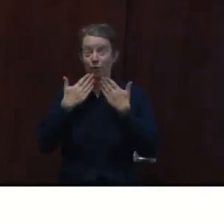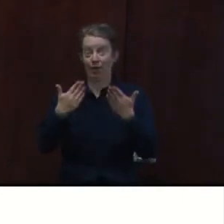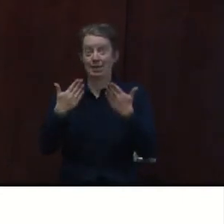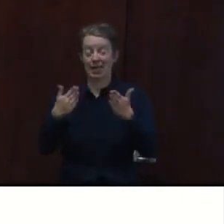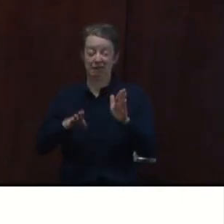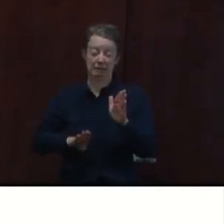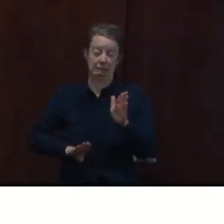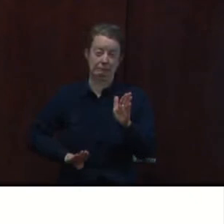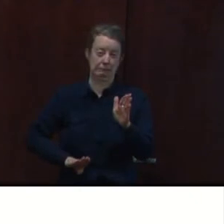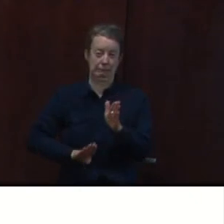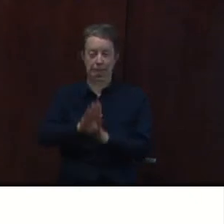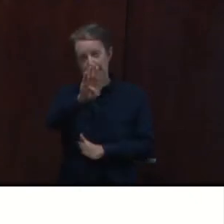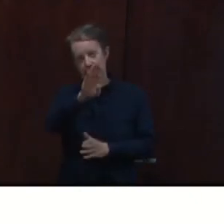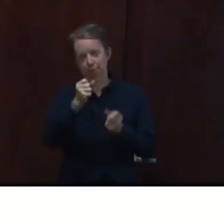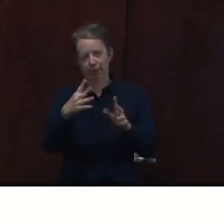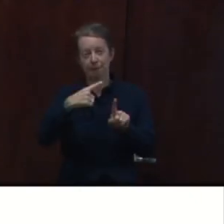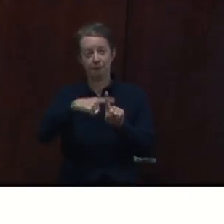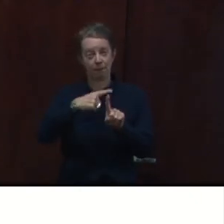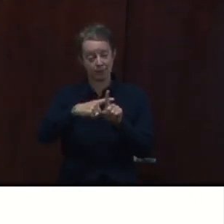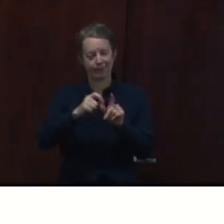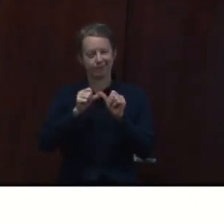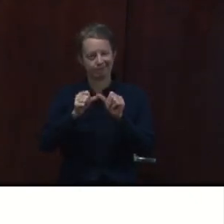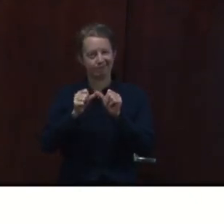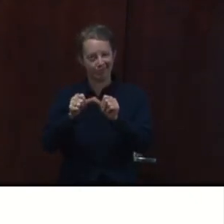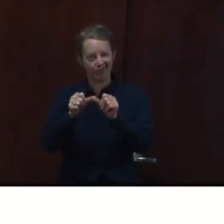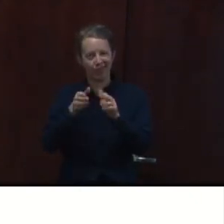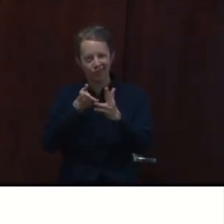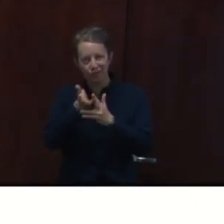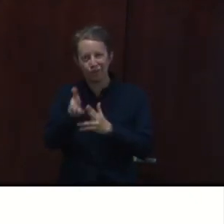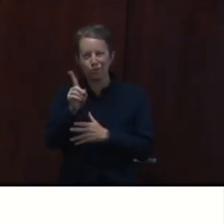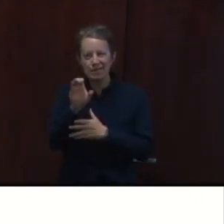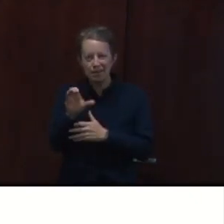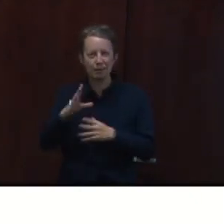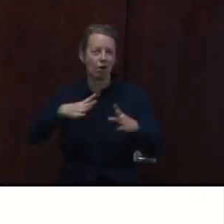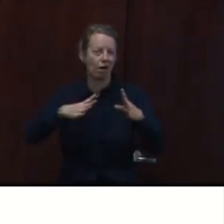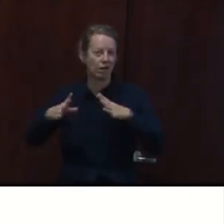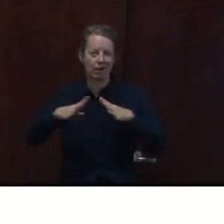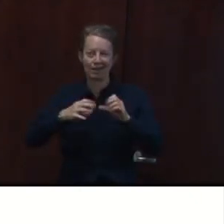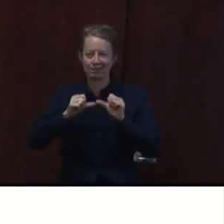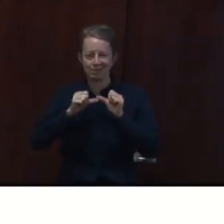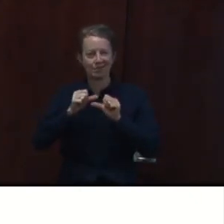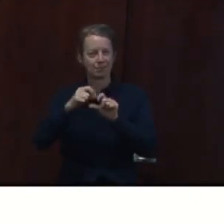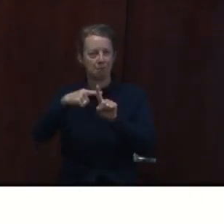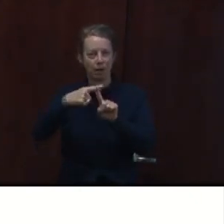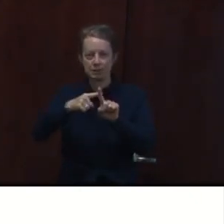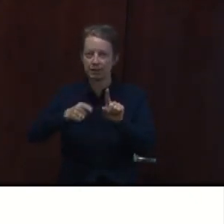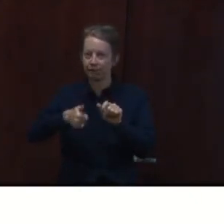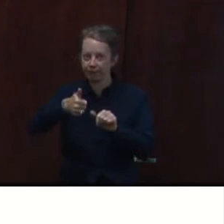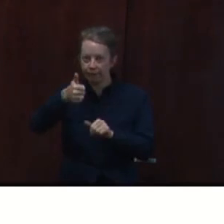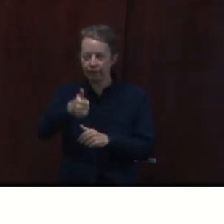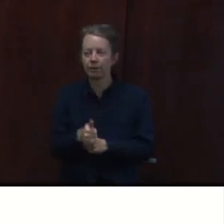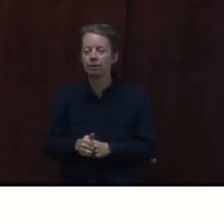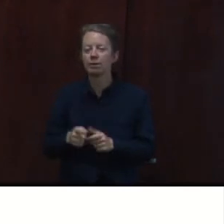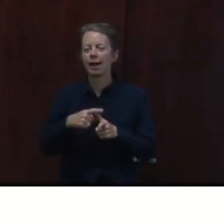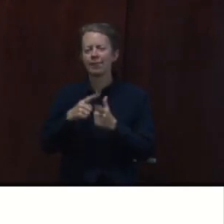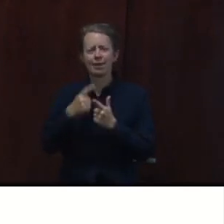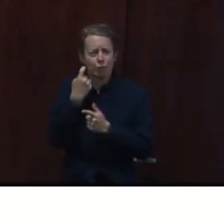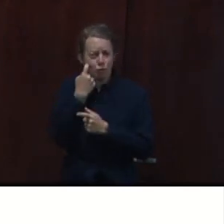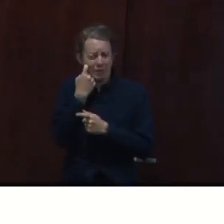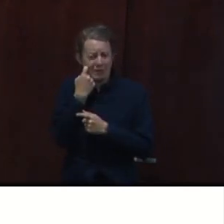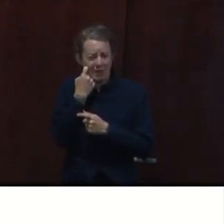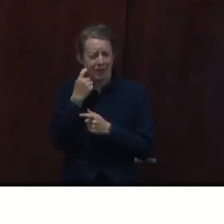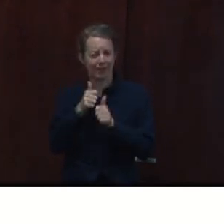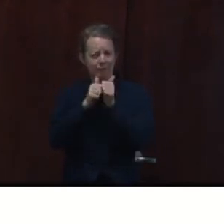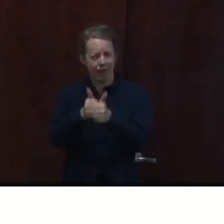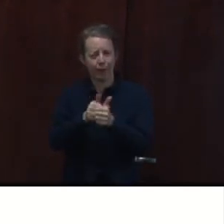post-Thanksgiving surge that continued into the December holidays. And following that surge in the recent days, this